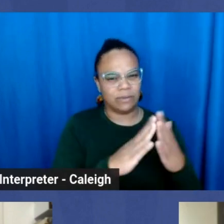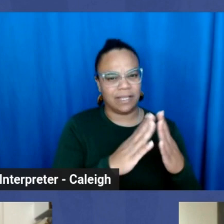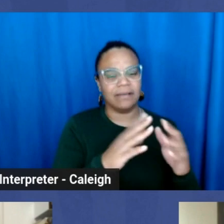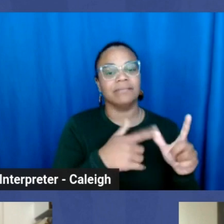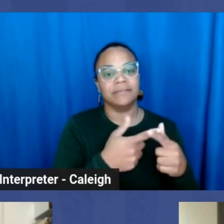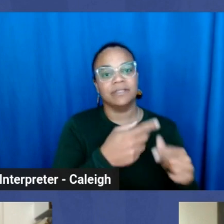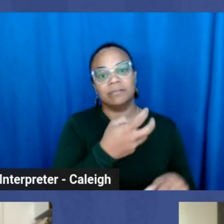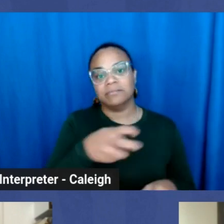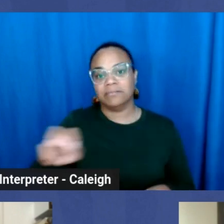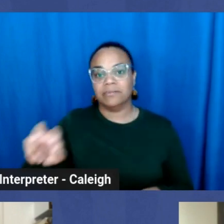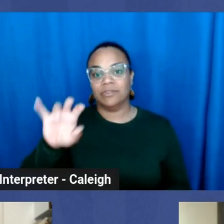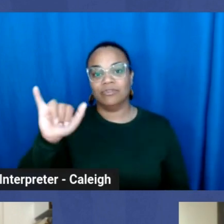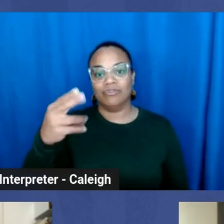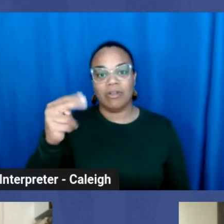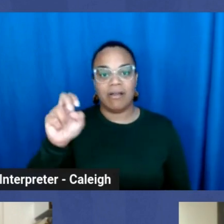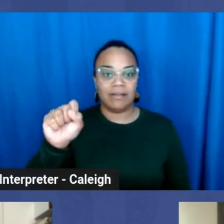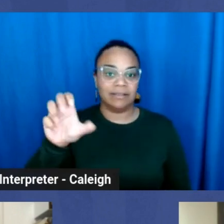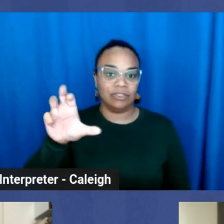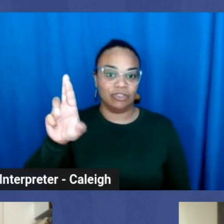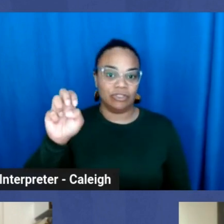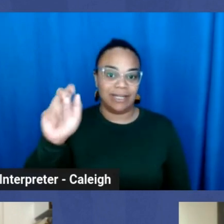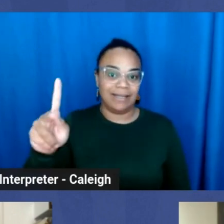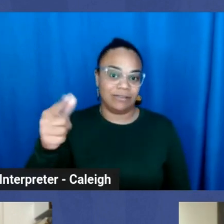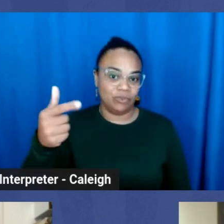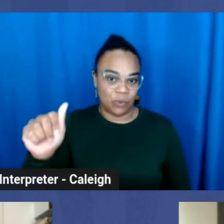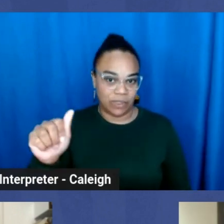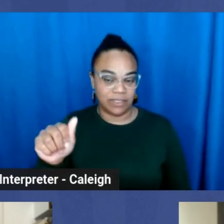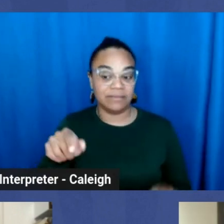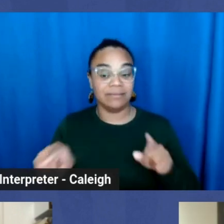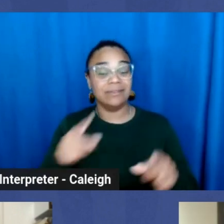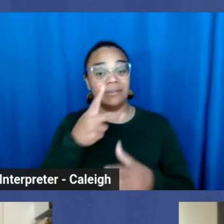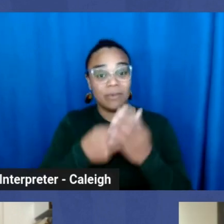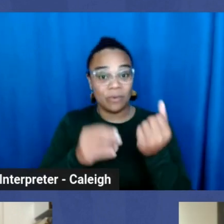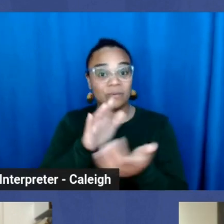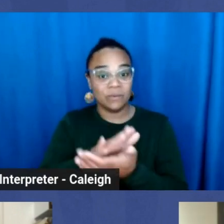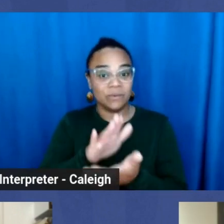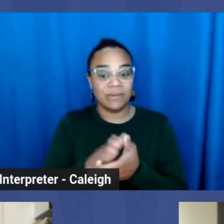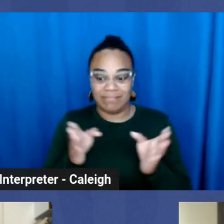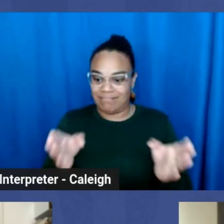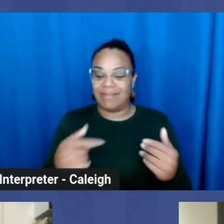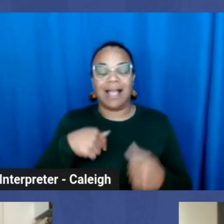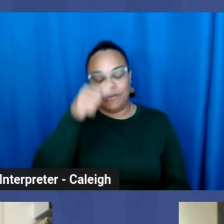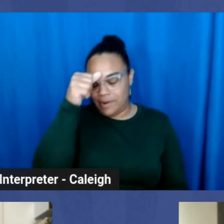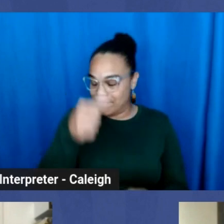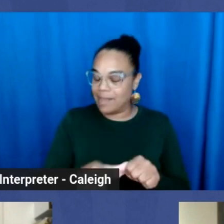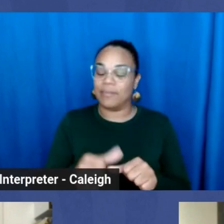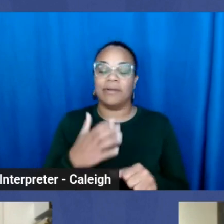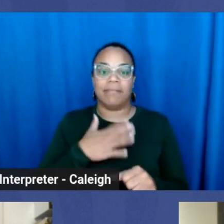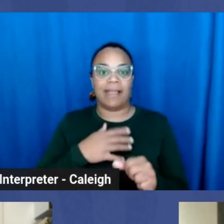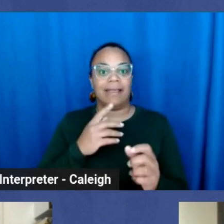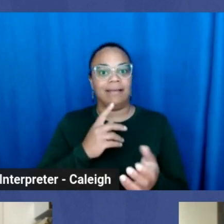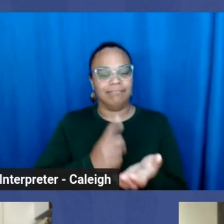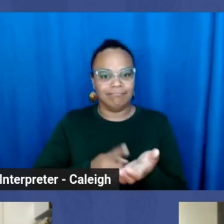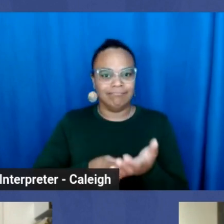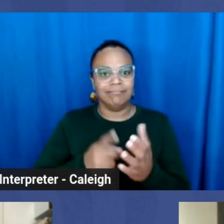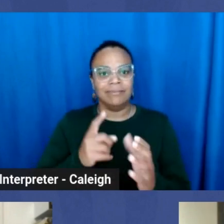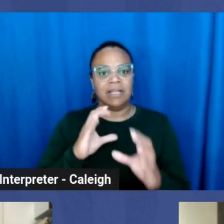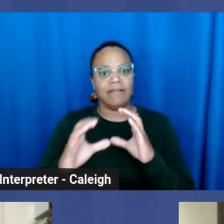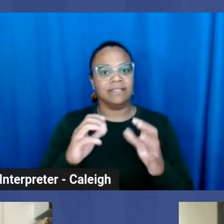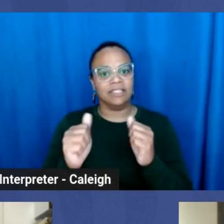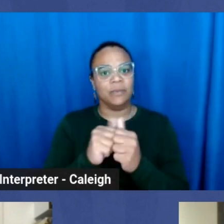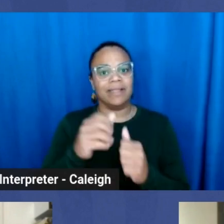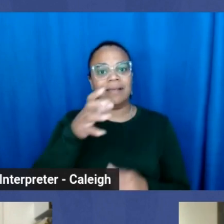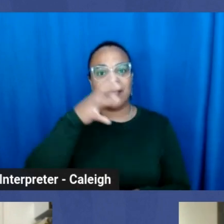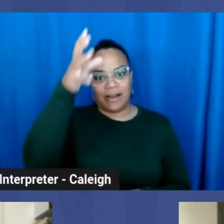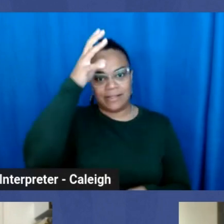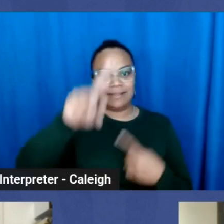to Johns Creek, Georgia. And at both schools, I can remember having conversations with my parents about code switching. I